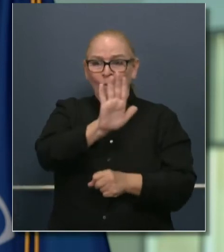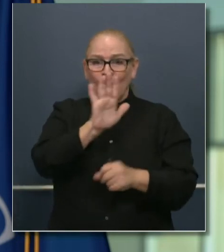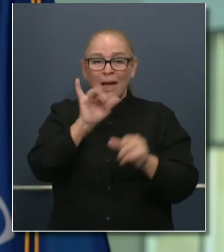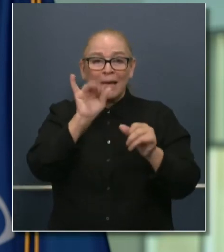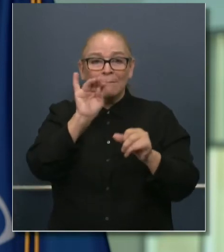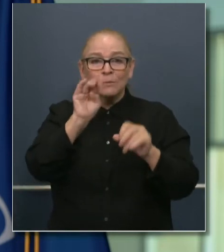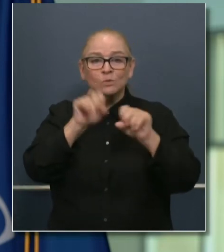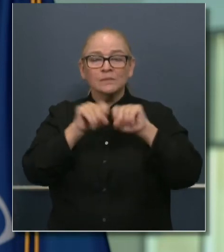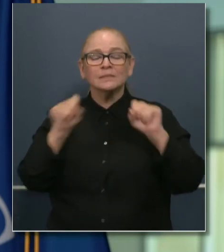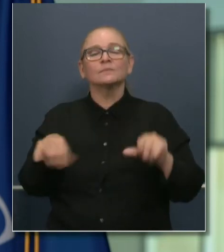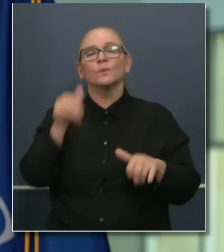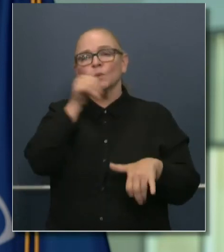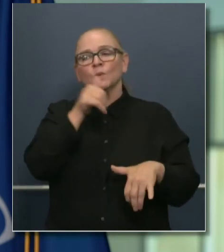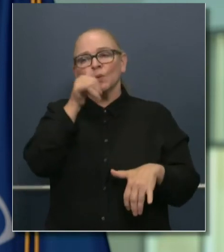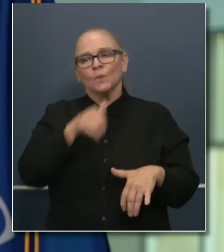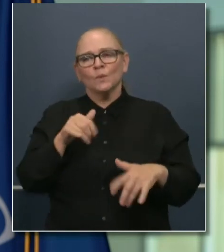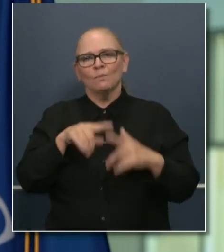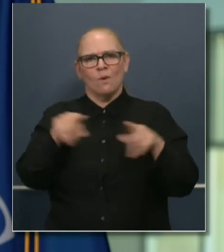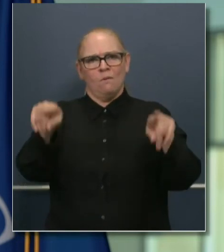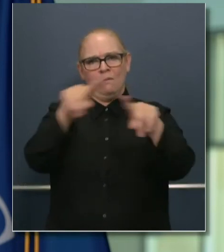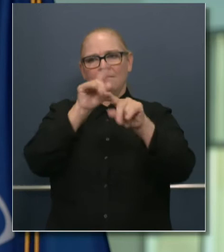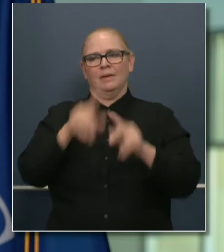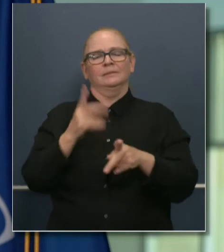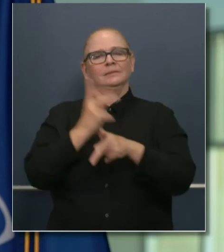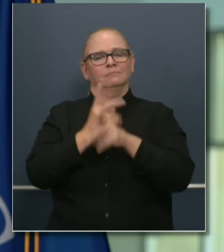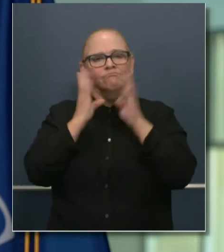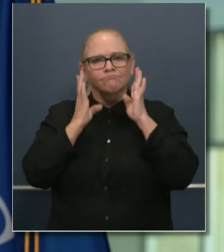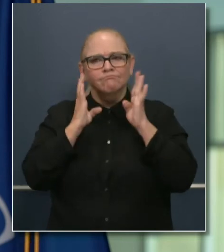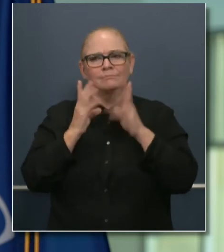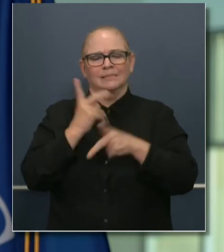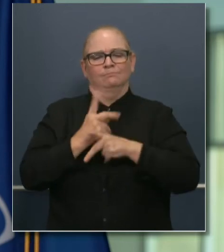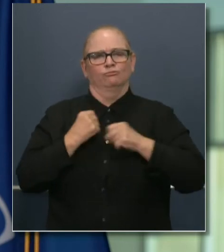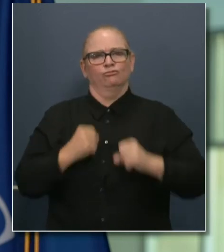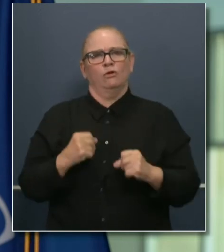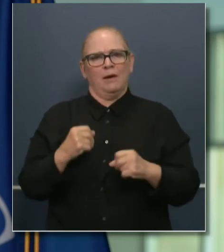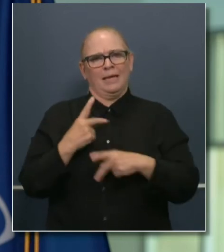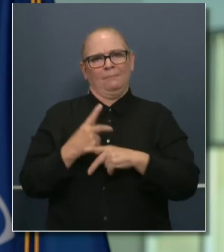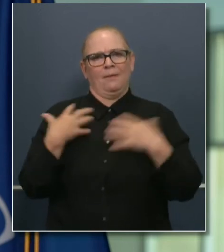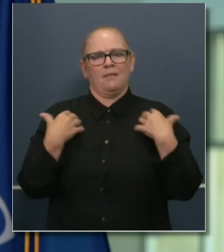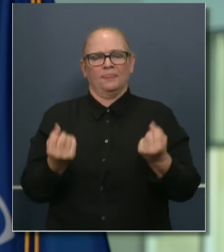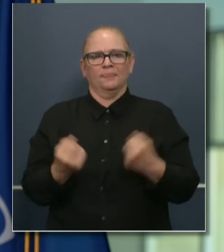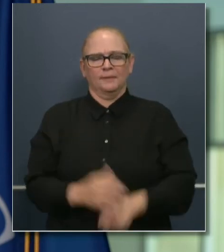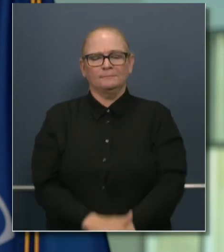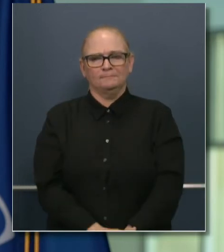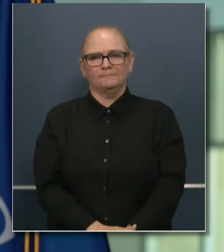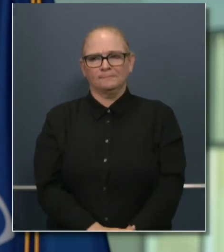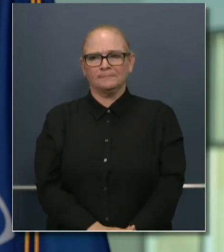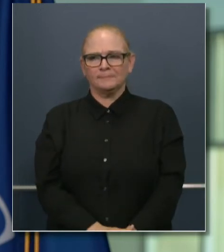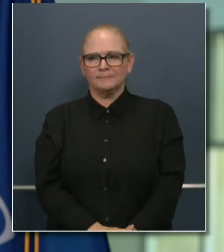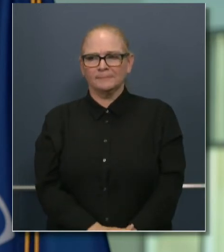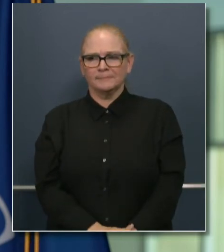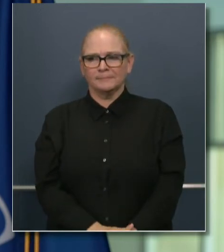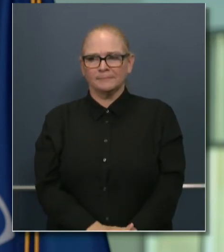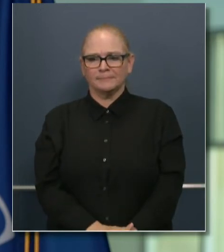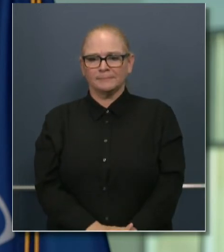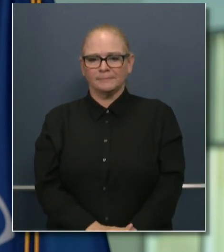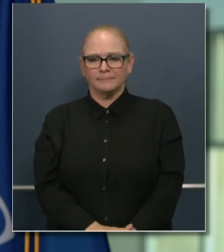just a reminder of the vigilance that is required of the moment. Justin Gardner, SF Chronicle.